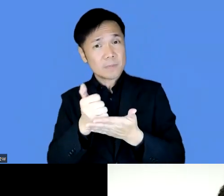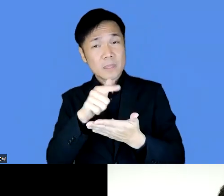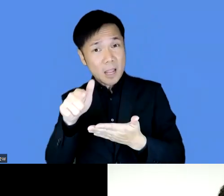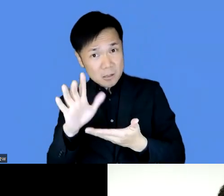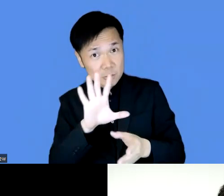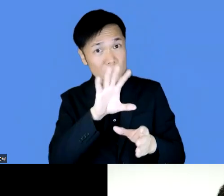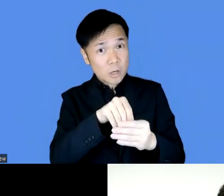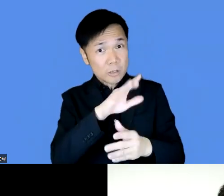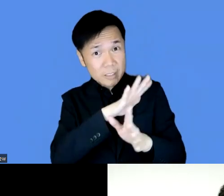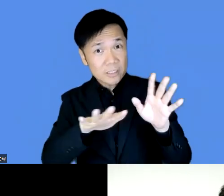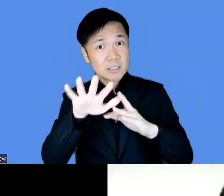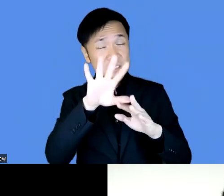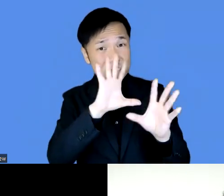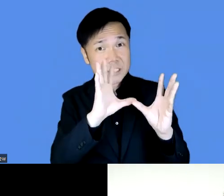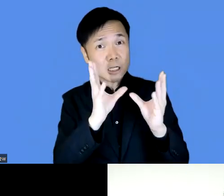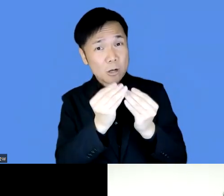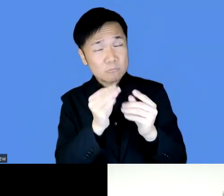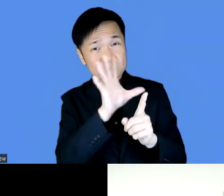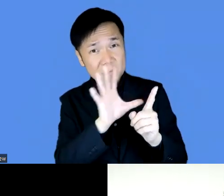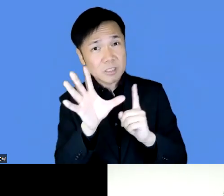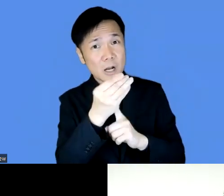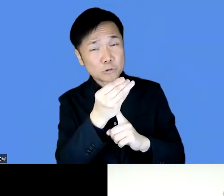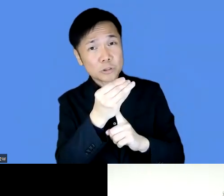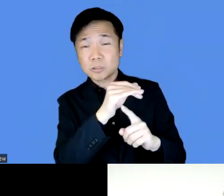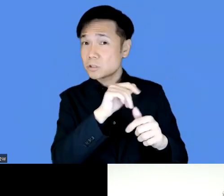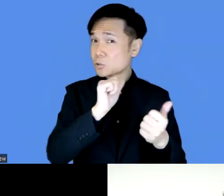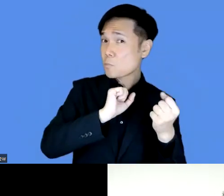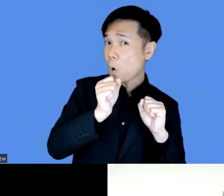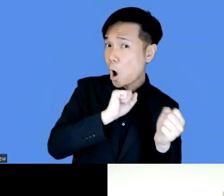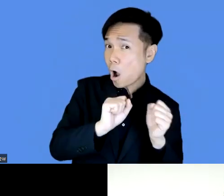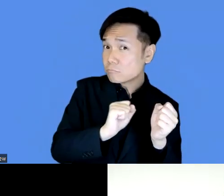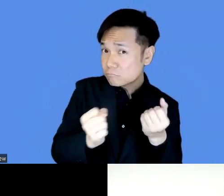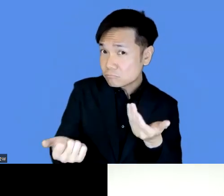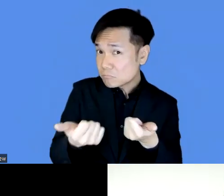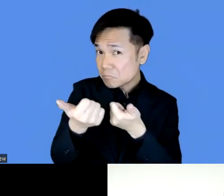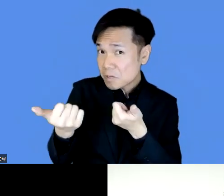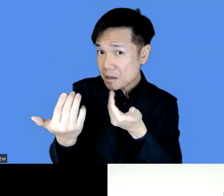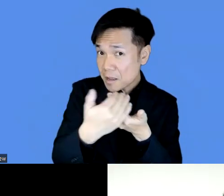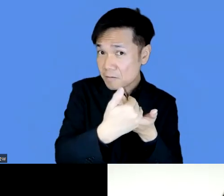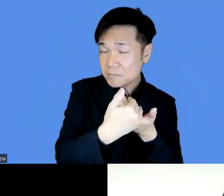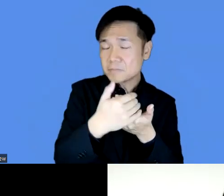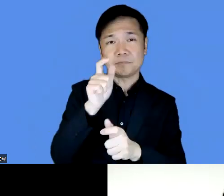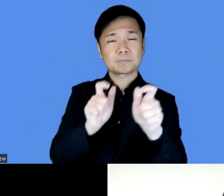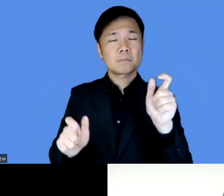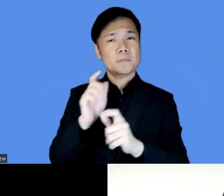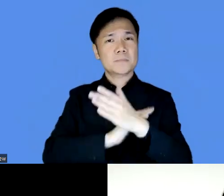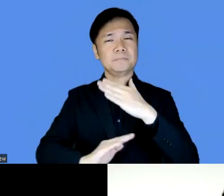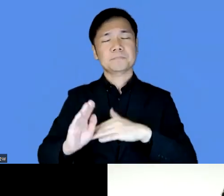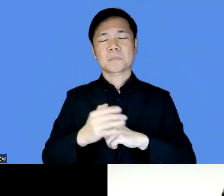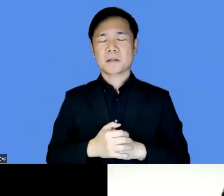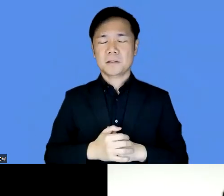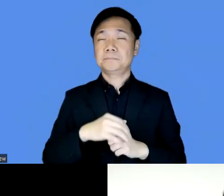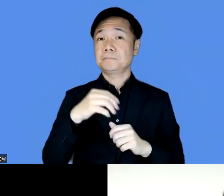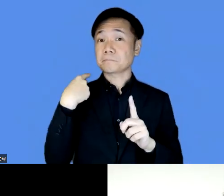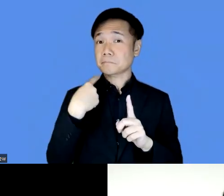sports activities. So this promoted the connection between the needs of the people with disability and the public services, and also expanded our